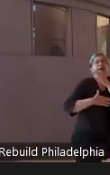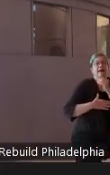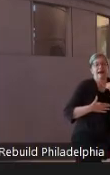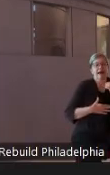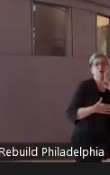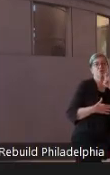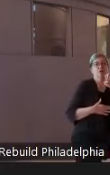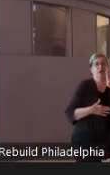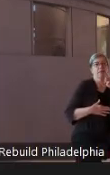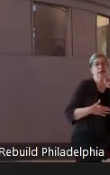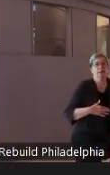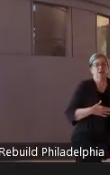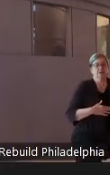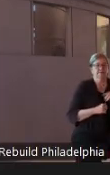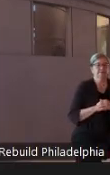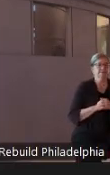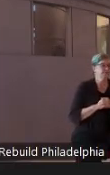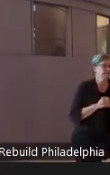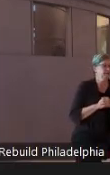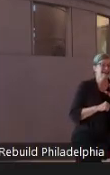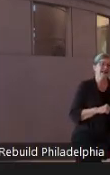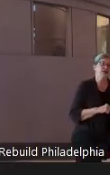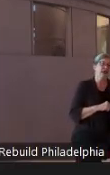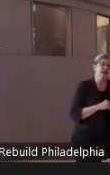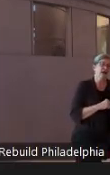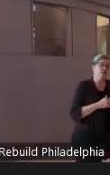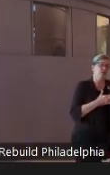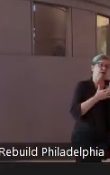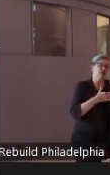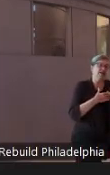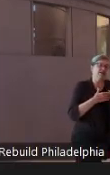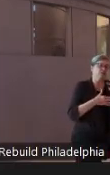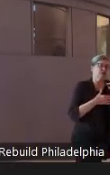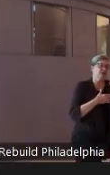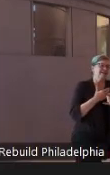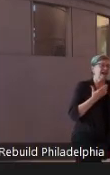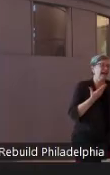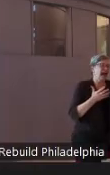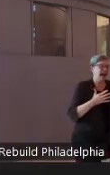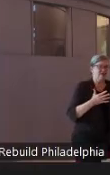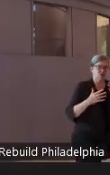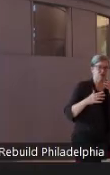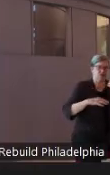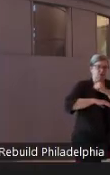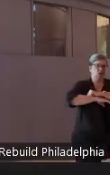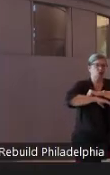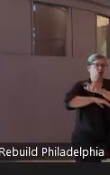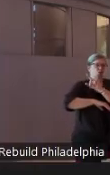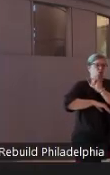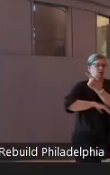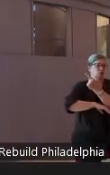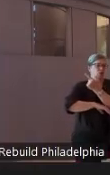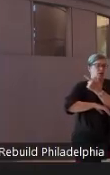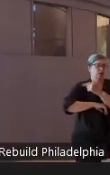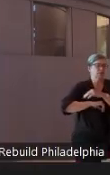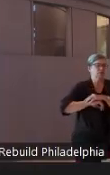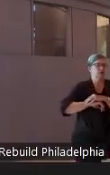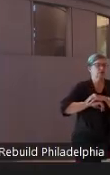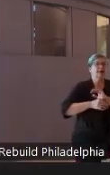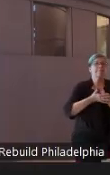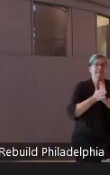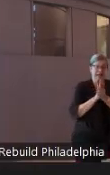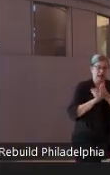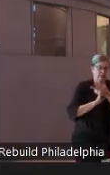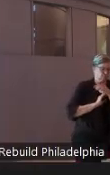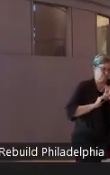The Carousel House project, after the facility closed in 2021, became a